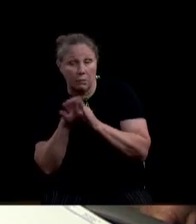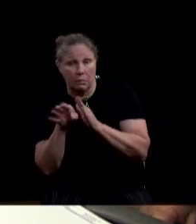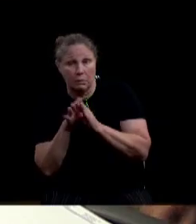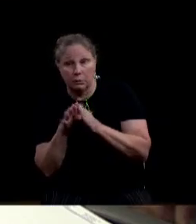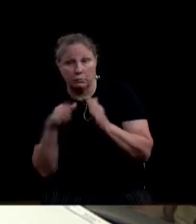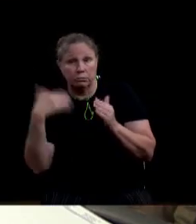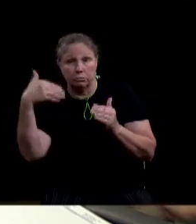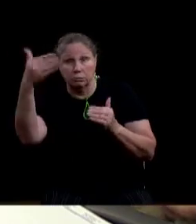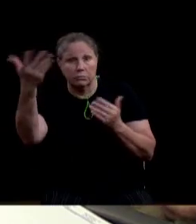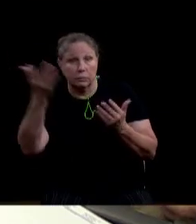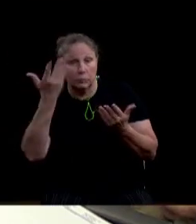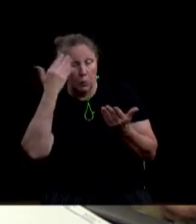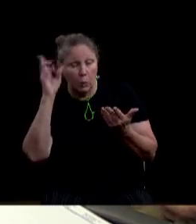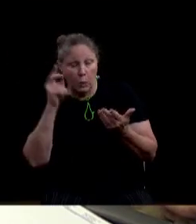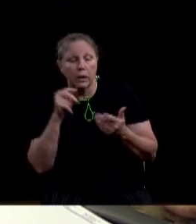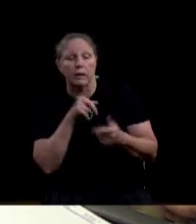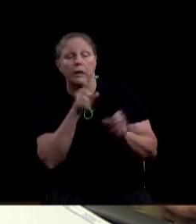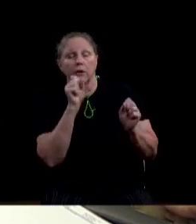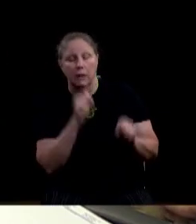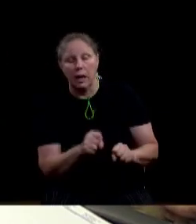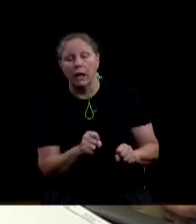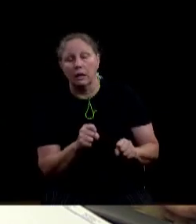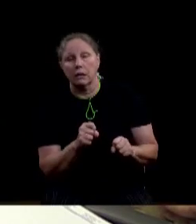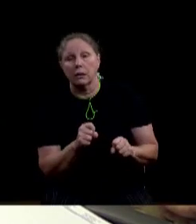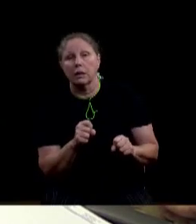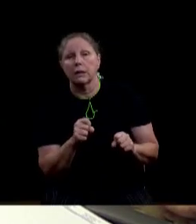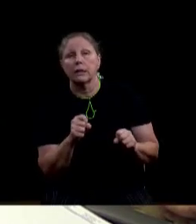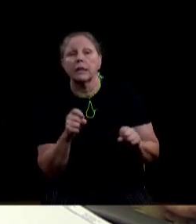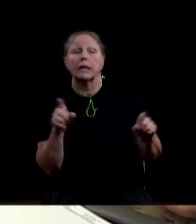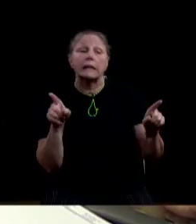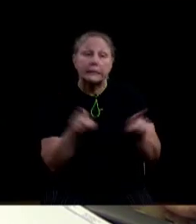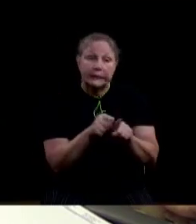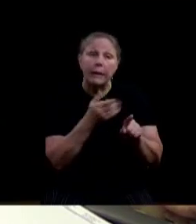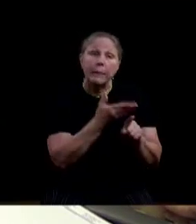achieve herd immunity because you've vaccinated.